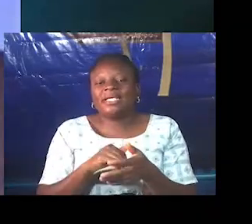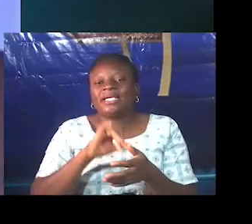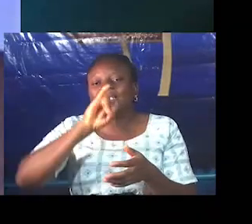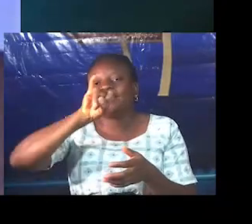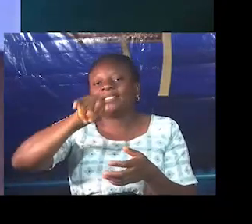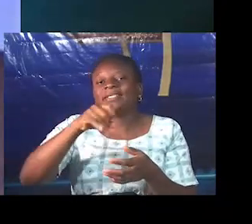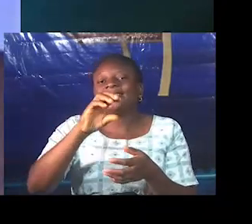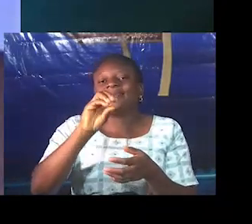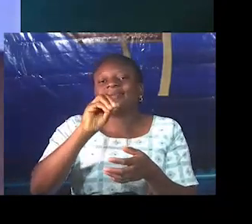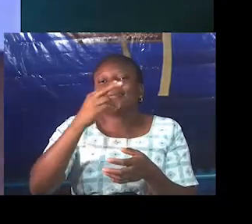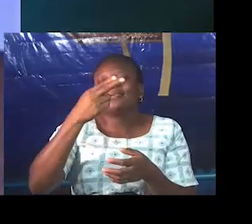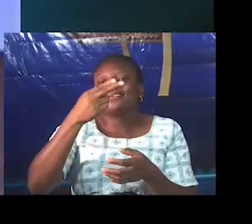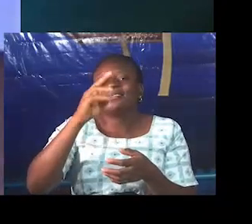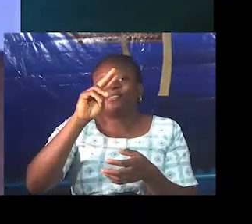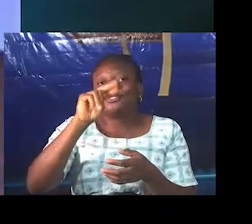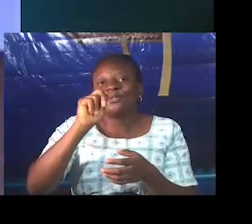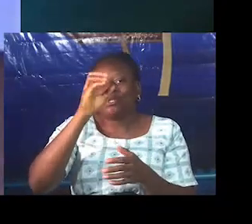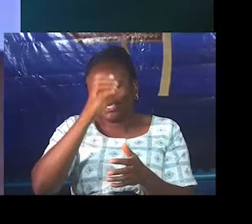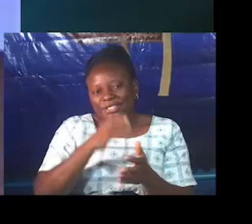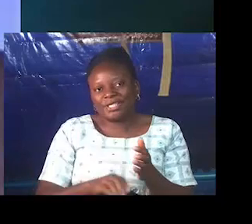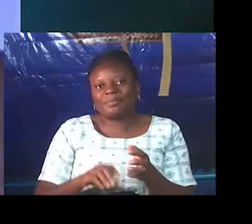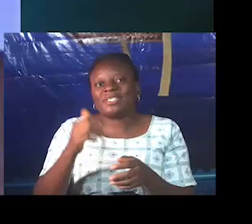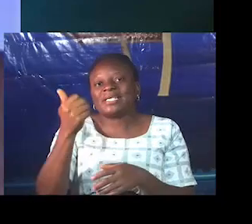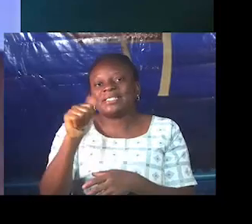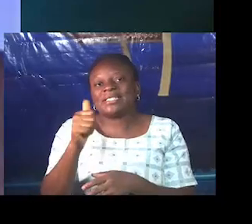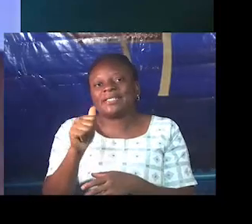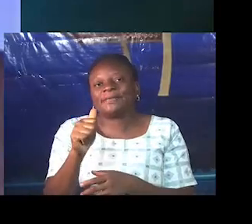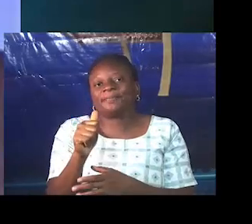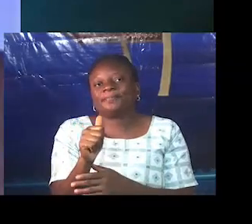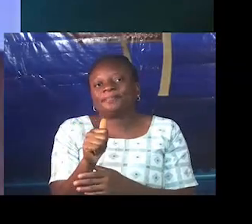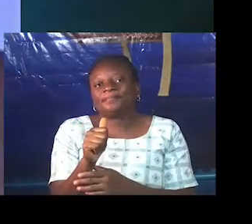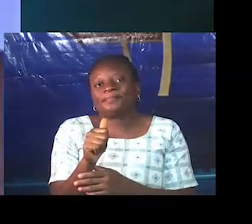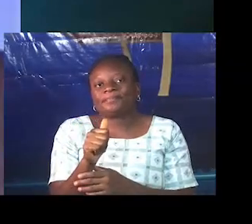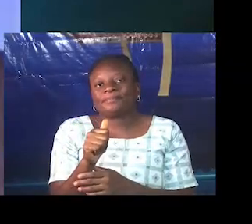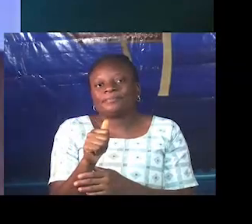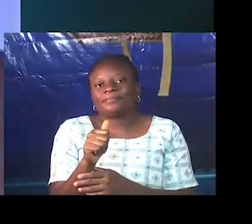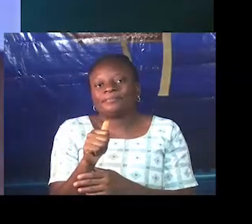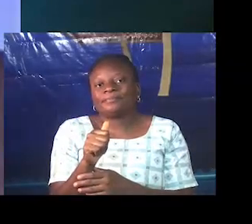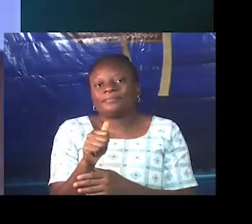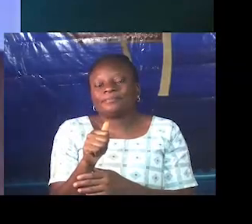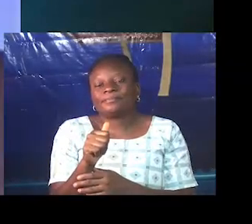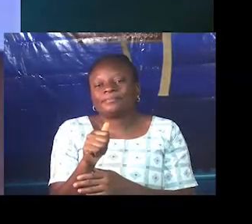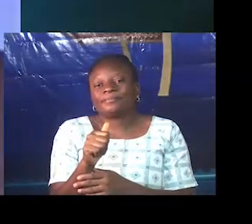of Psalm 32, and we will tie together there as a promise, because there's a promise that God will lead